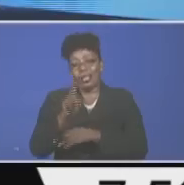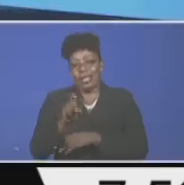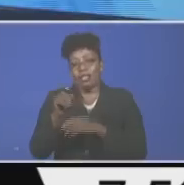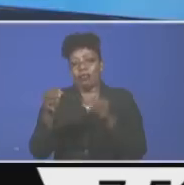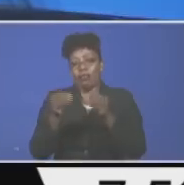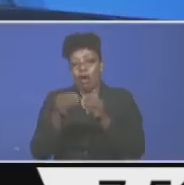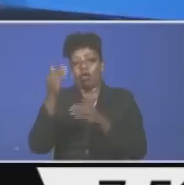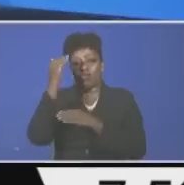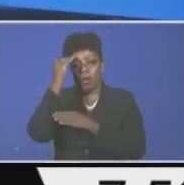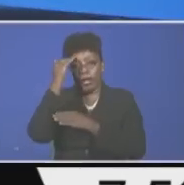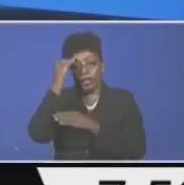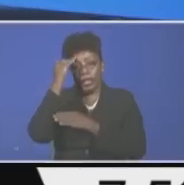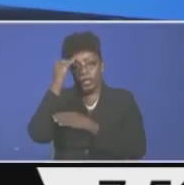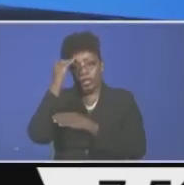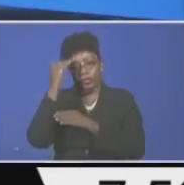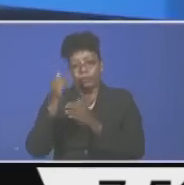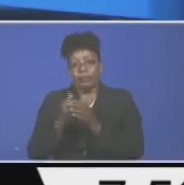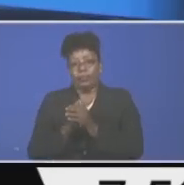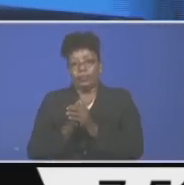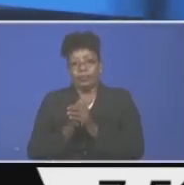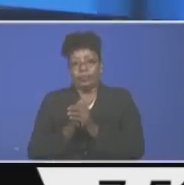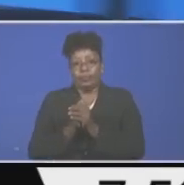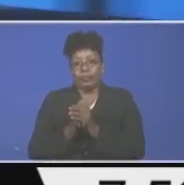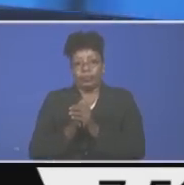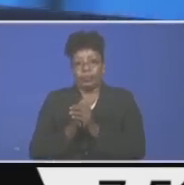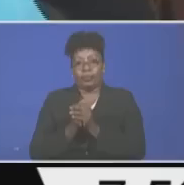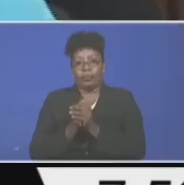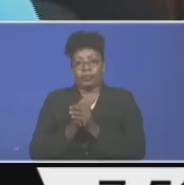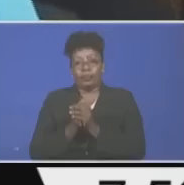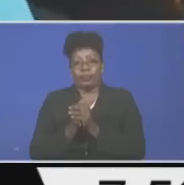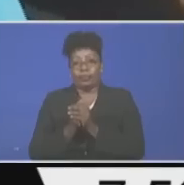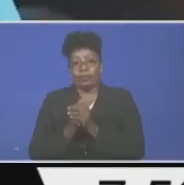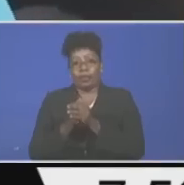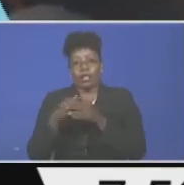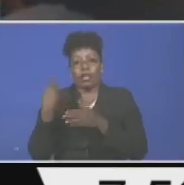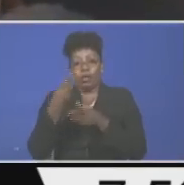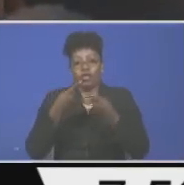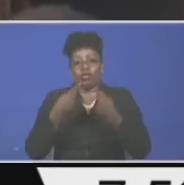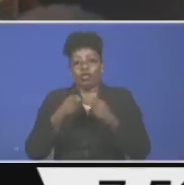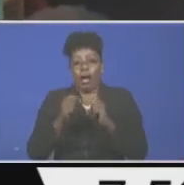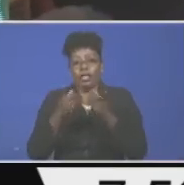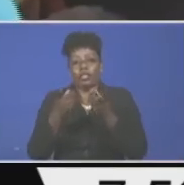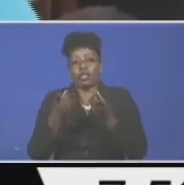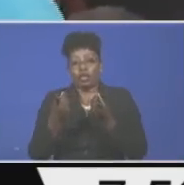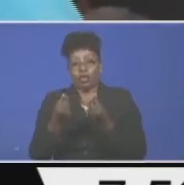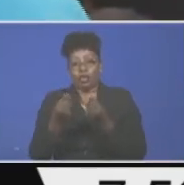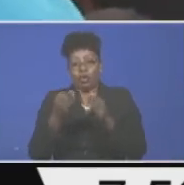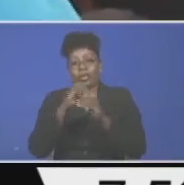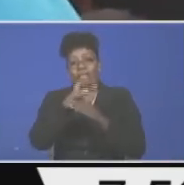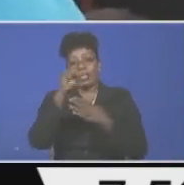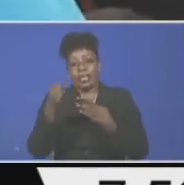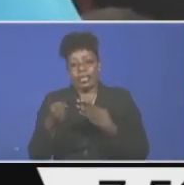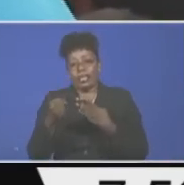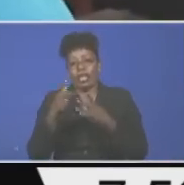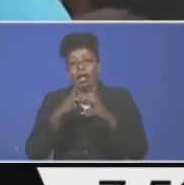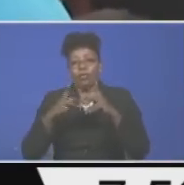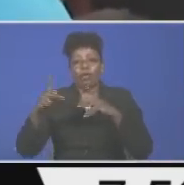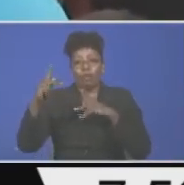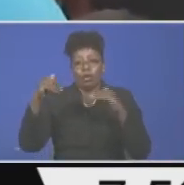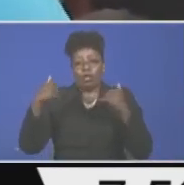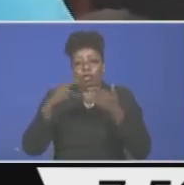planning to go in a different direction. What we're trying to do this season is try and promote more of the youth program